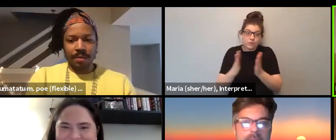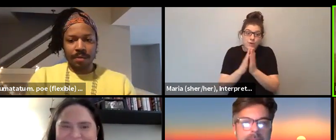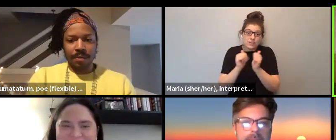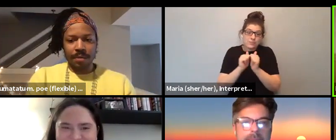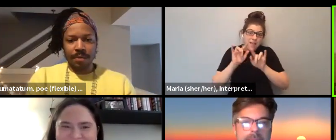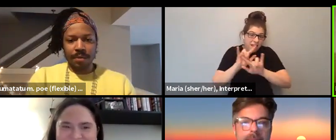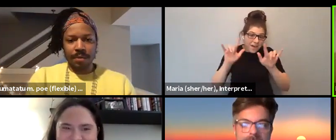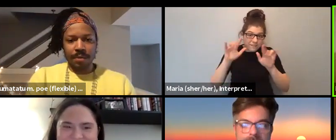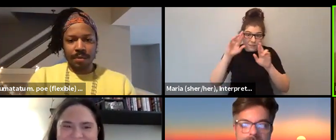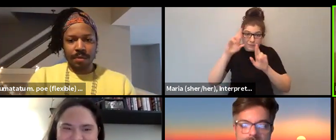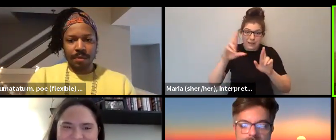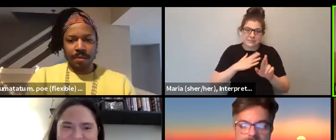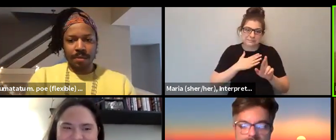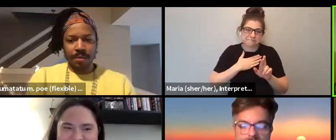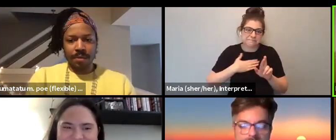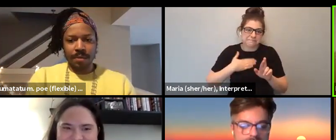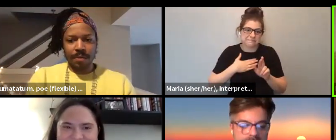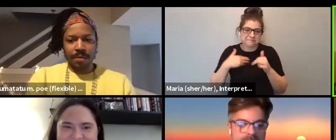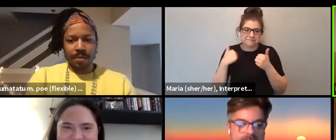respect, tech team.